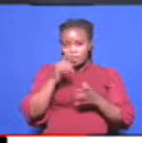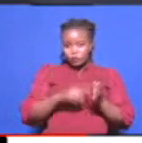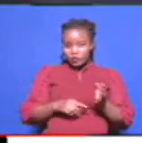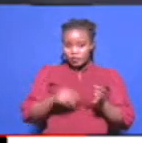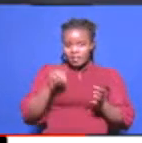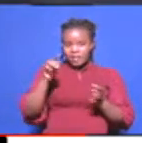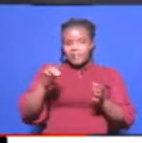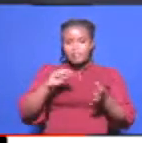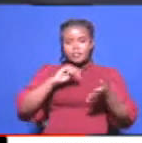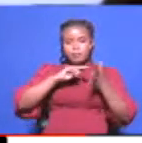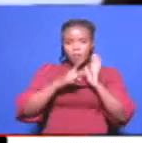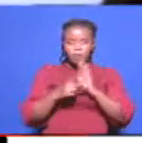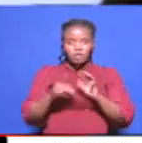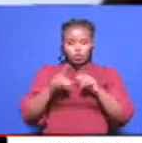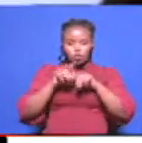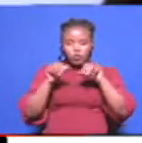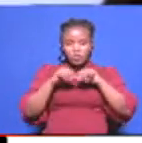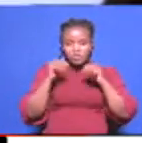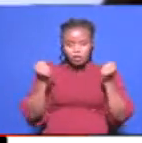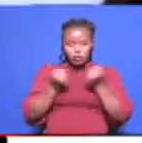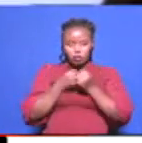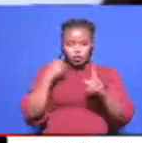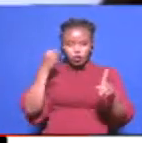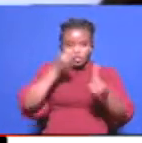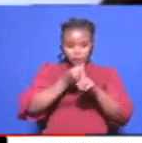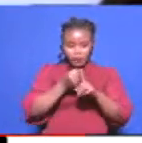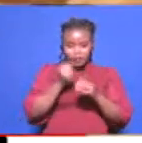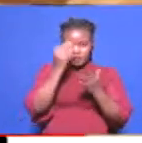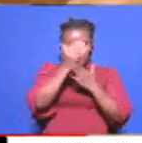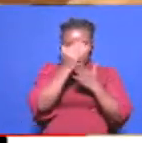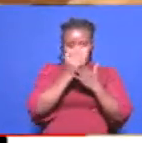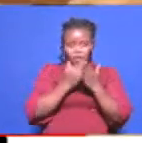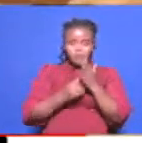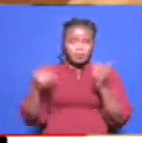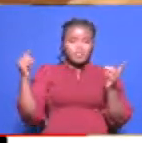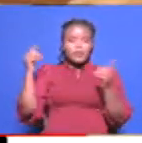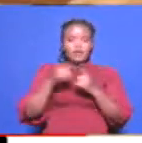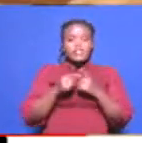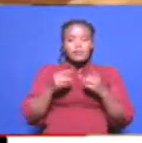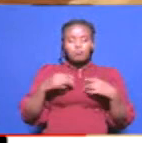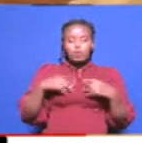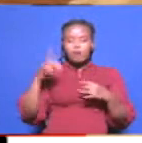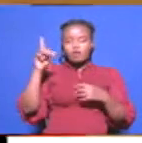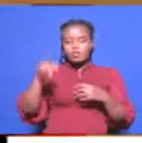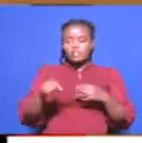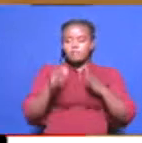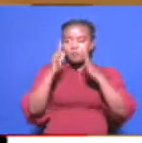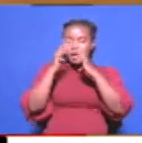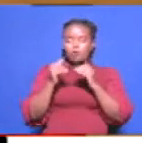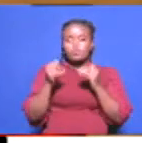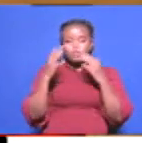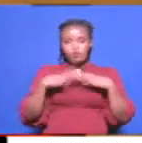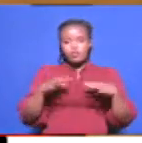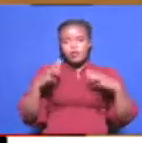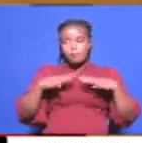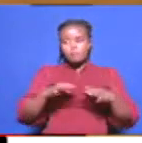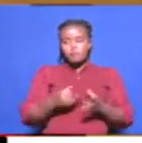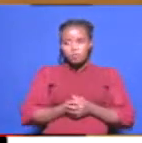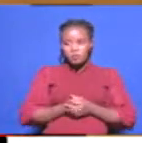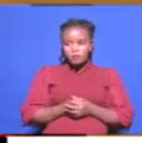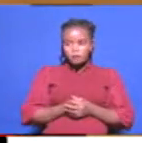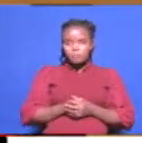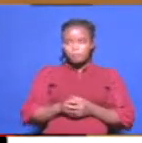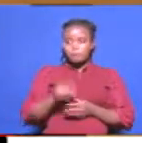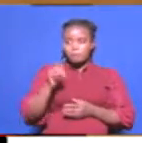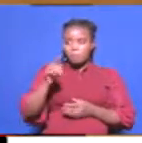social impact initiative, as it seeks to provide affordable housing for low and middle income earners. A gated community is a